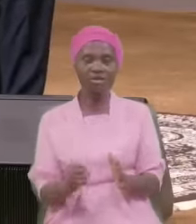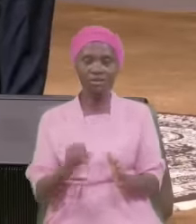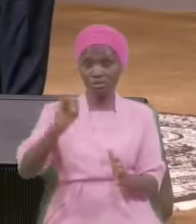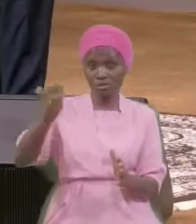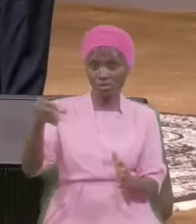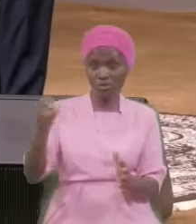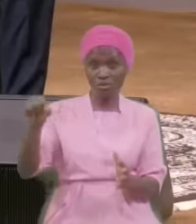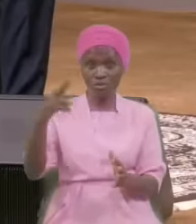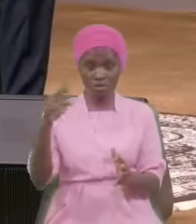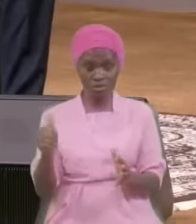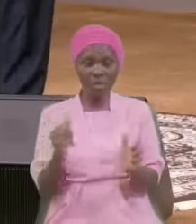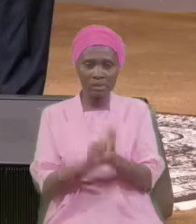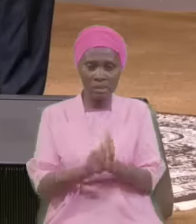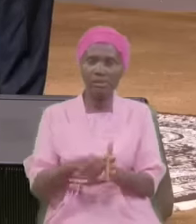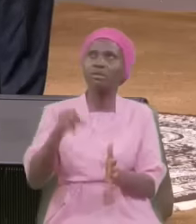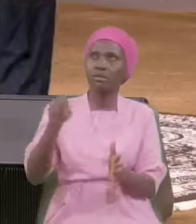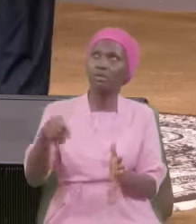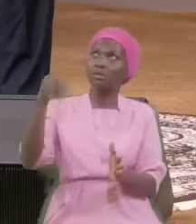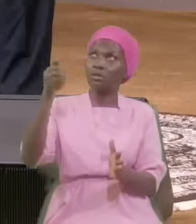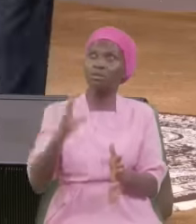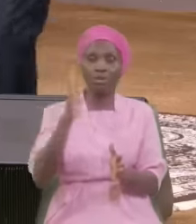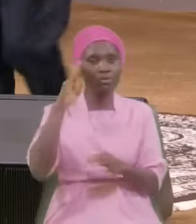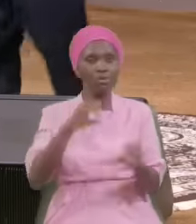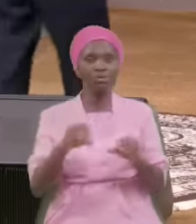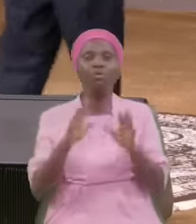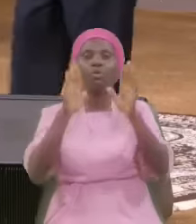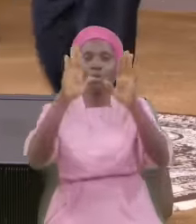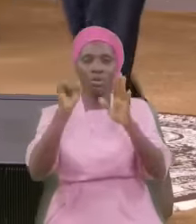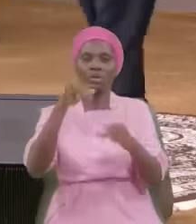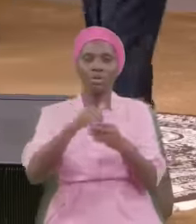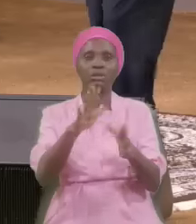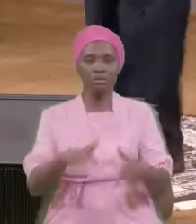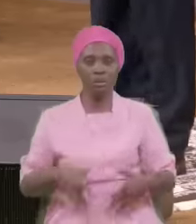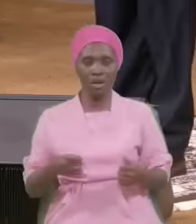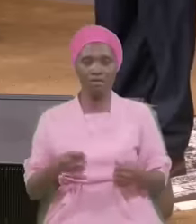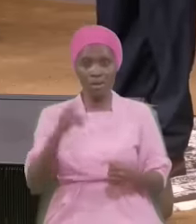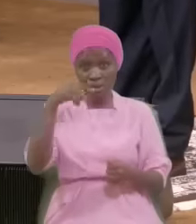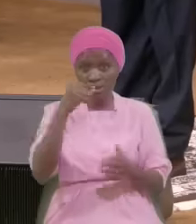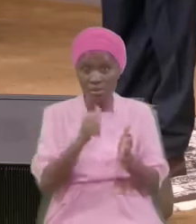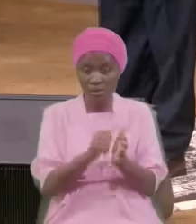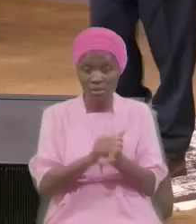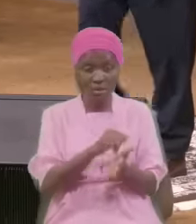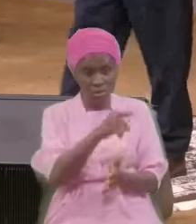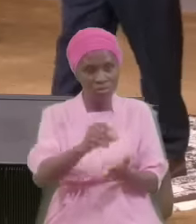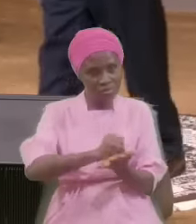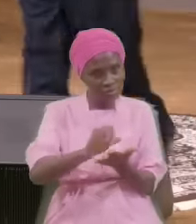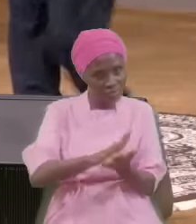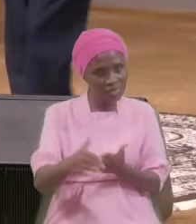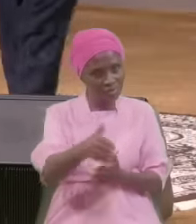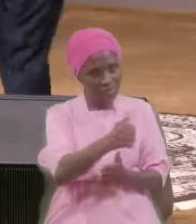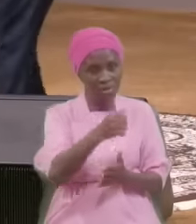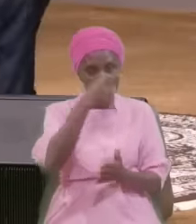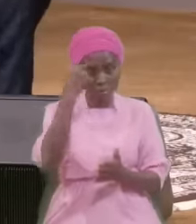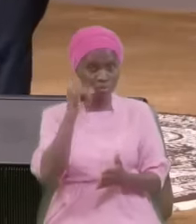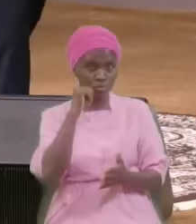that God will do wonders in your life. It says, sanctify yourselves, for